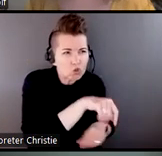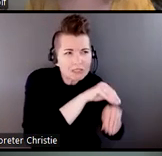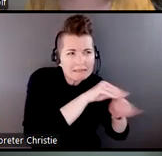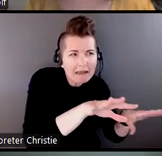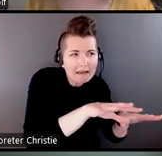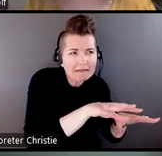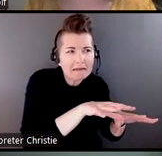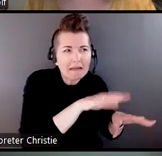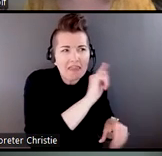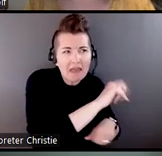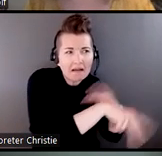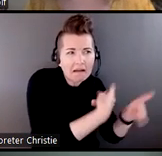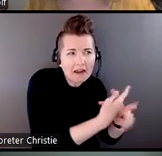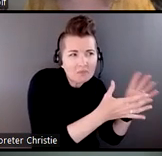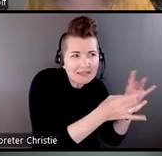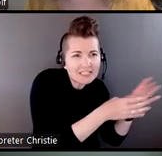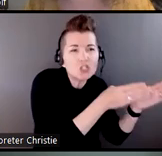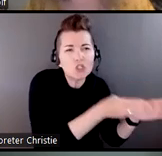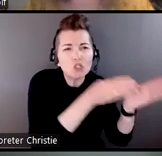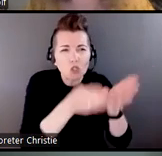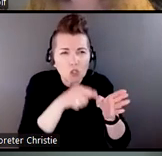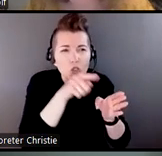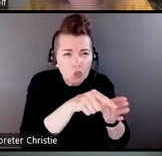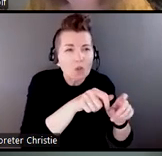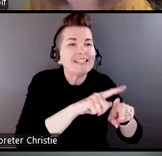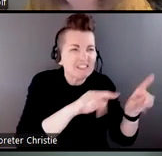is. I know when you're doing an email campaign,